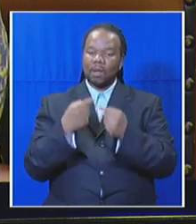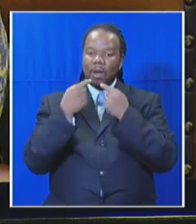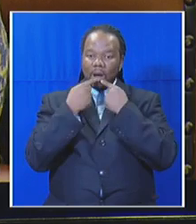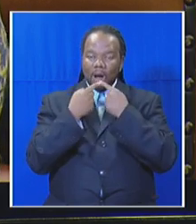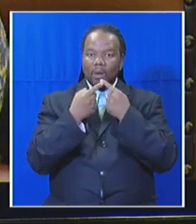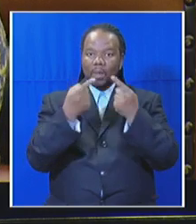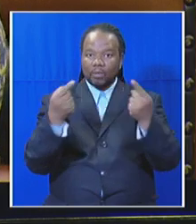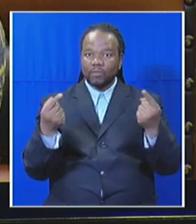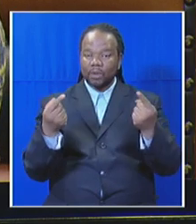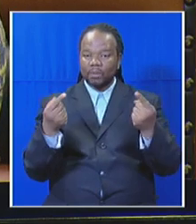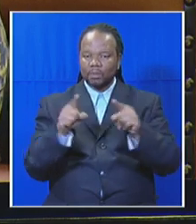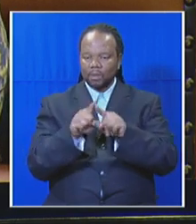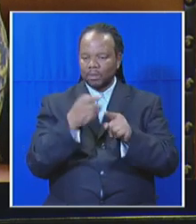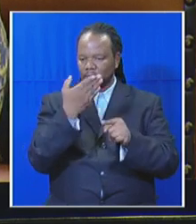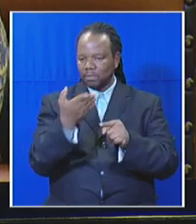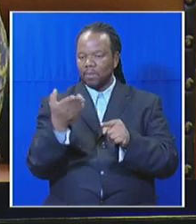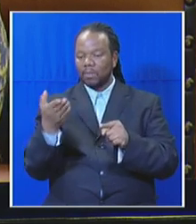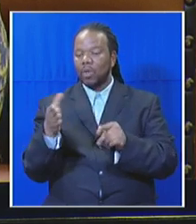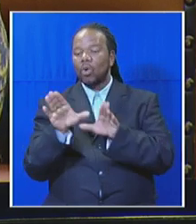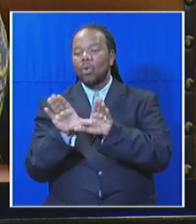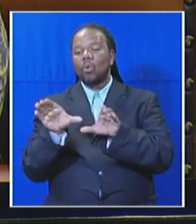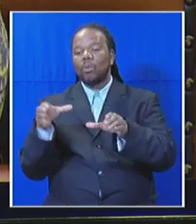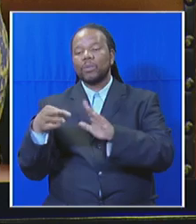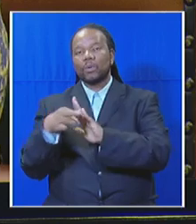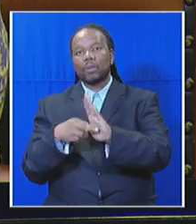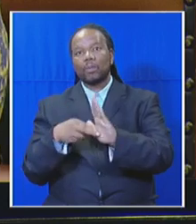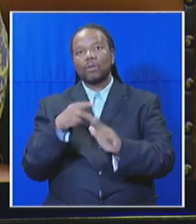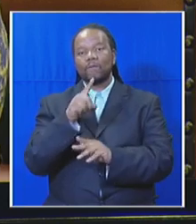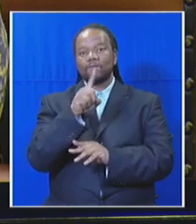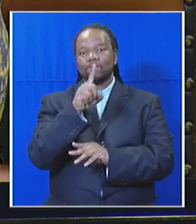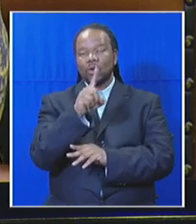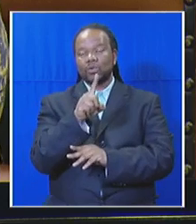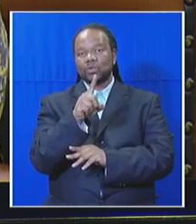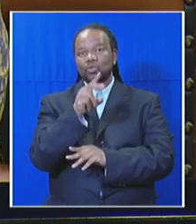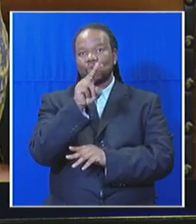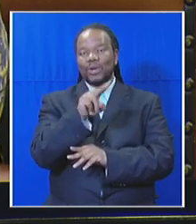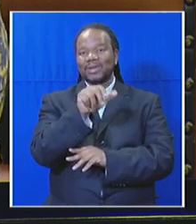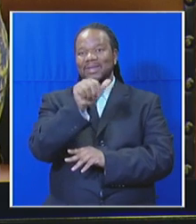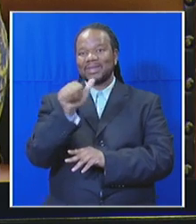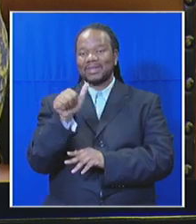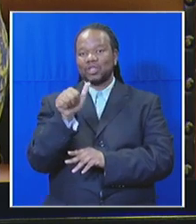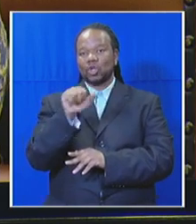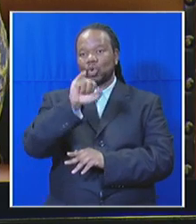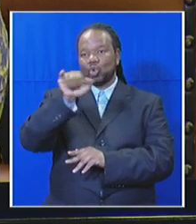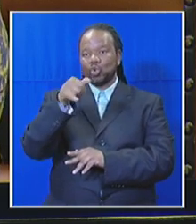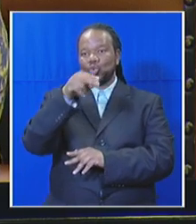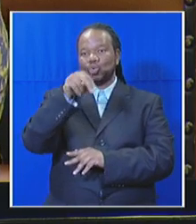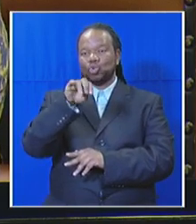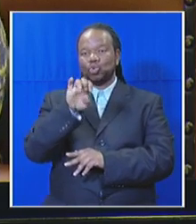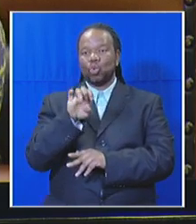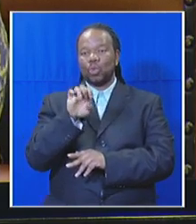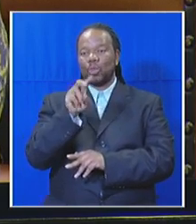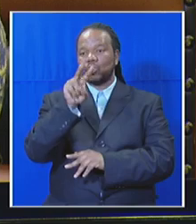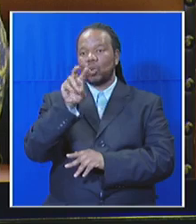reports of the Thursday, 26 June 2014. And that